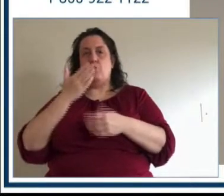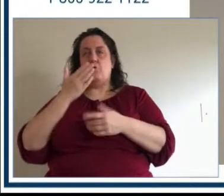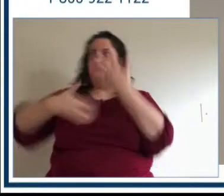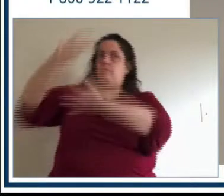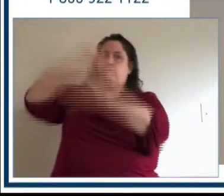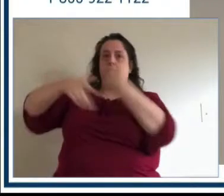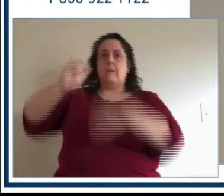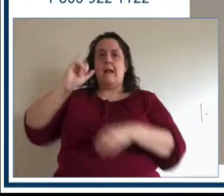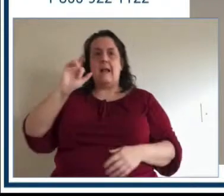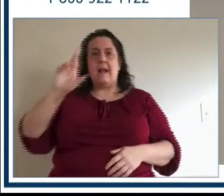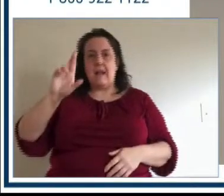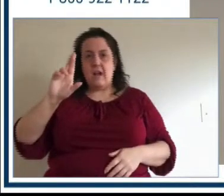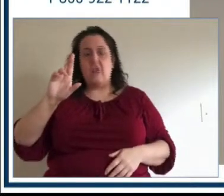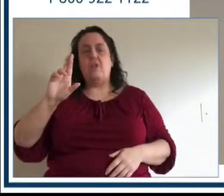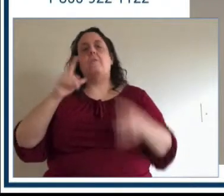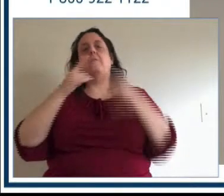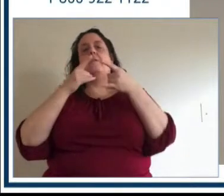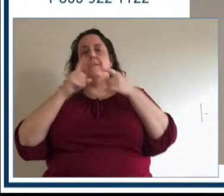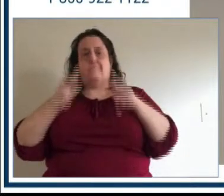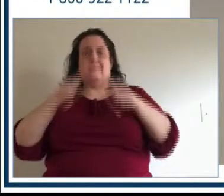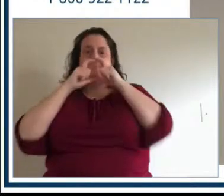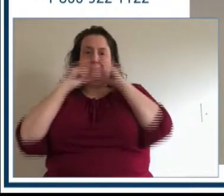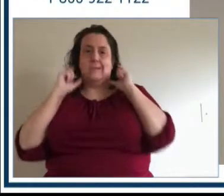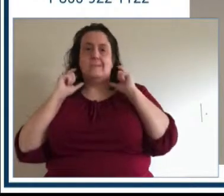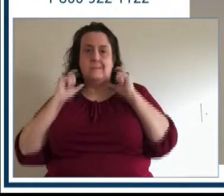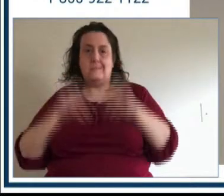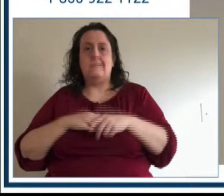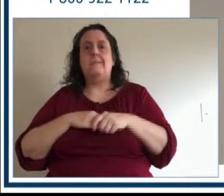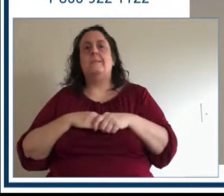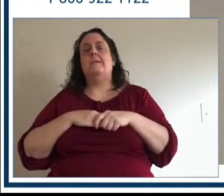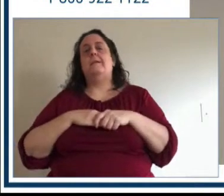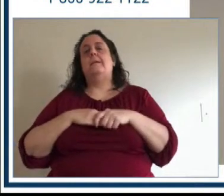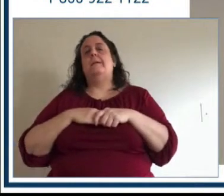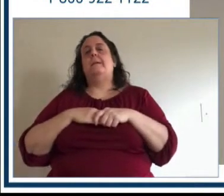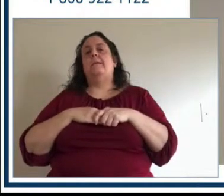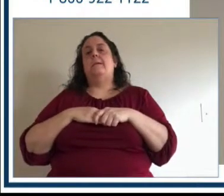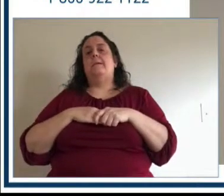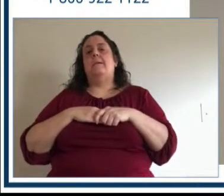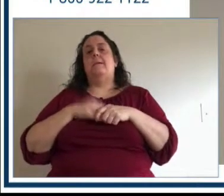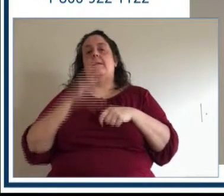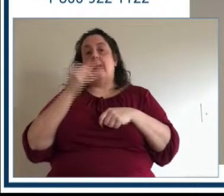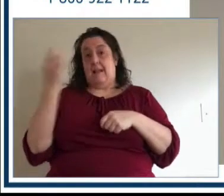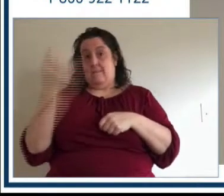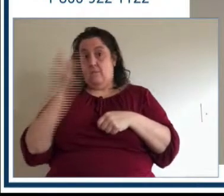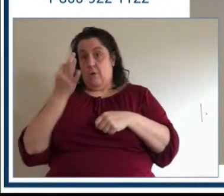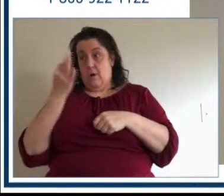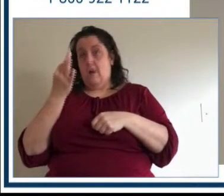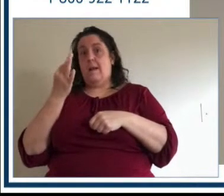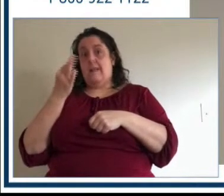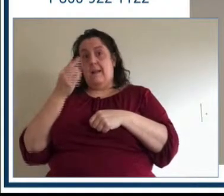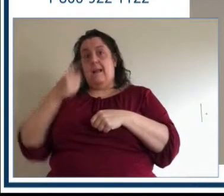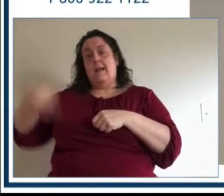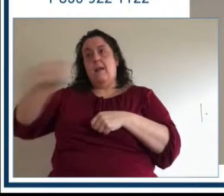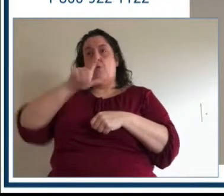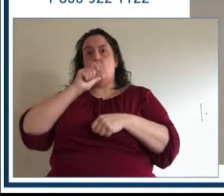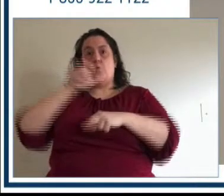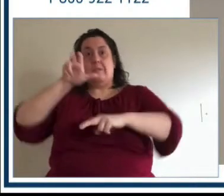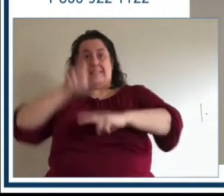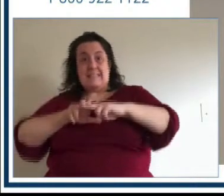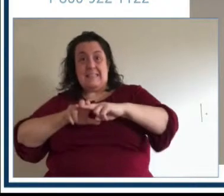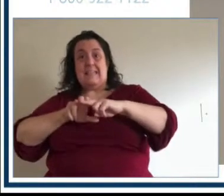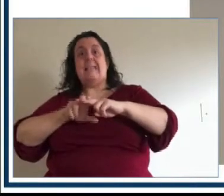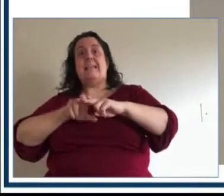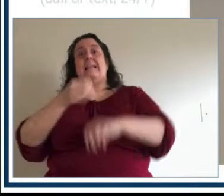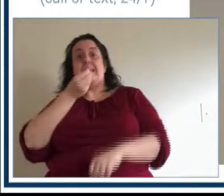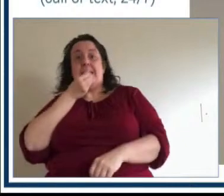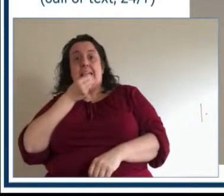Starting Friday, the public must be seated to remove their mask for eating or drinking. All other mask requirements in